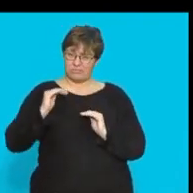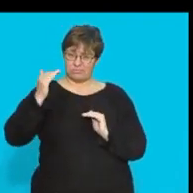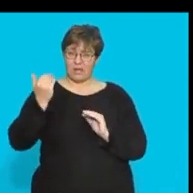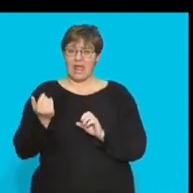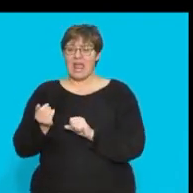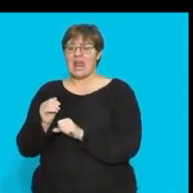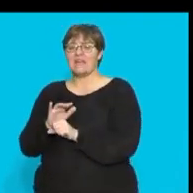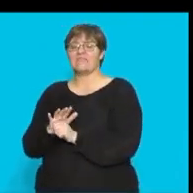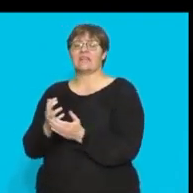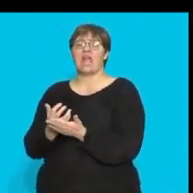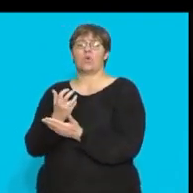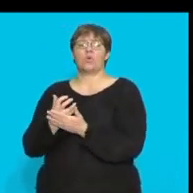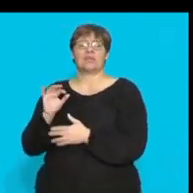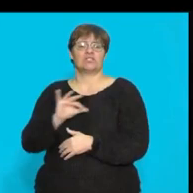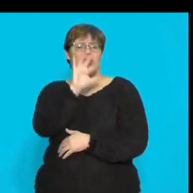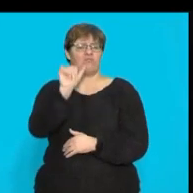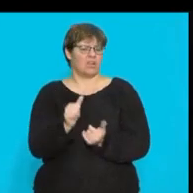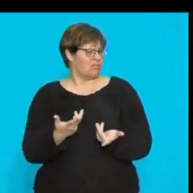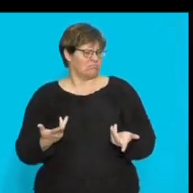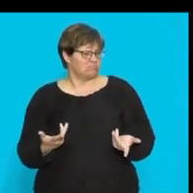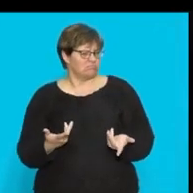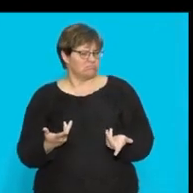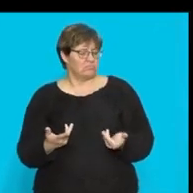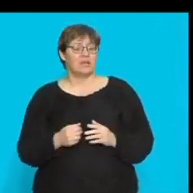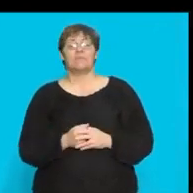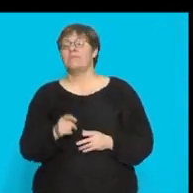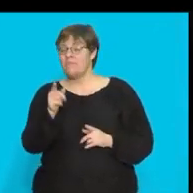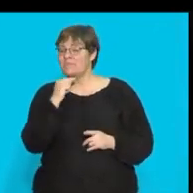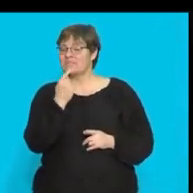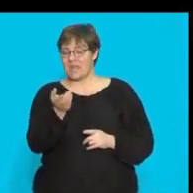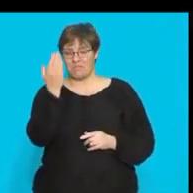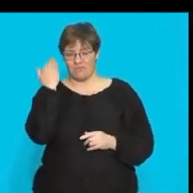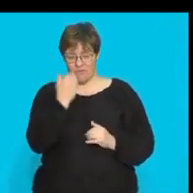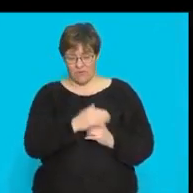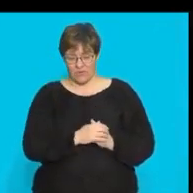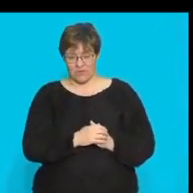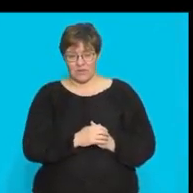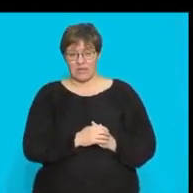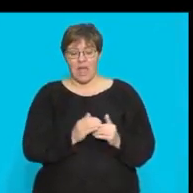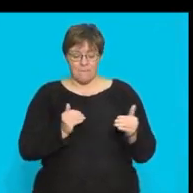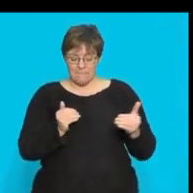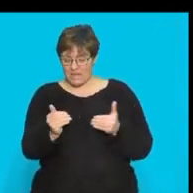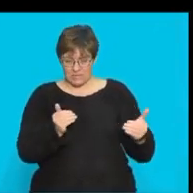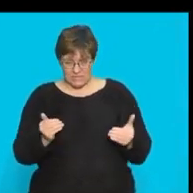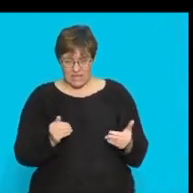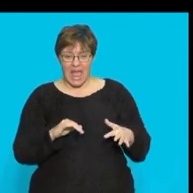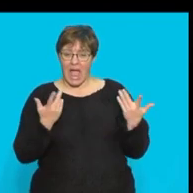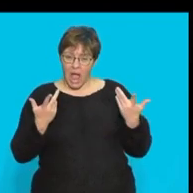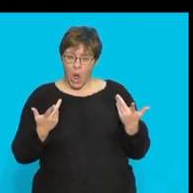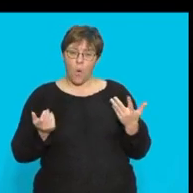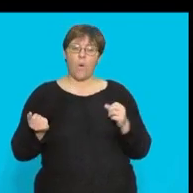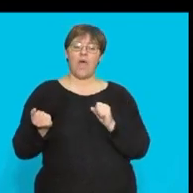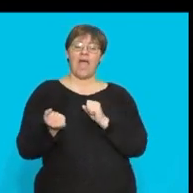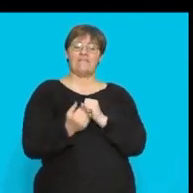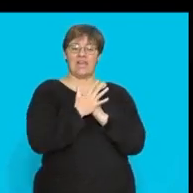South African economy. Guys, and this is what I say to you. This is the management. How can it affect us? Right, let's